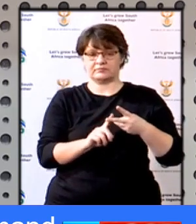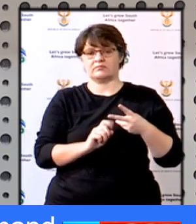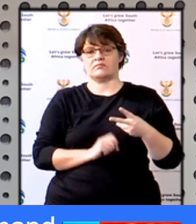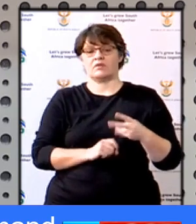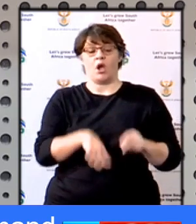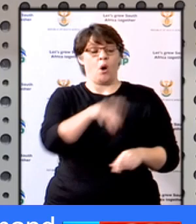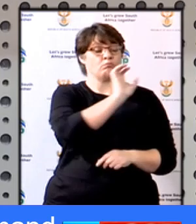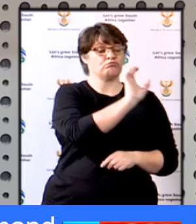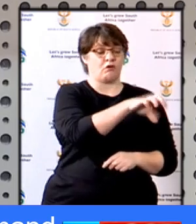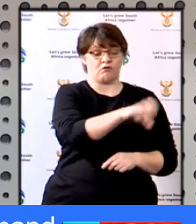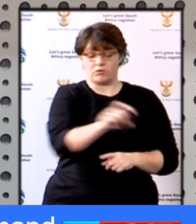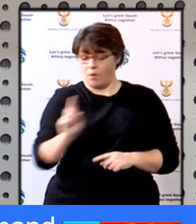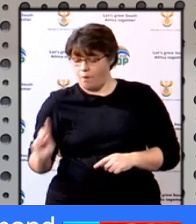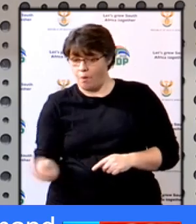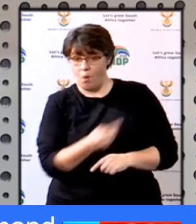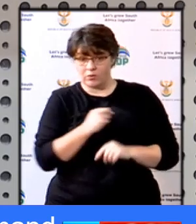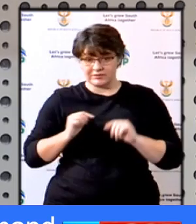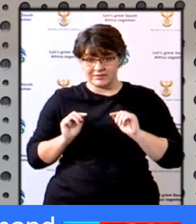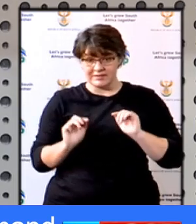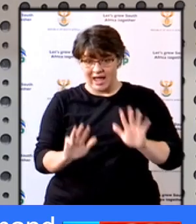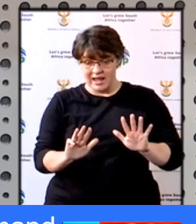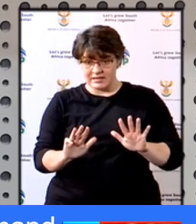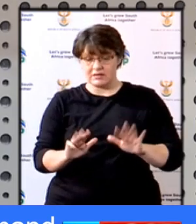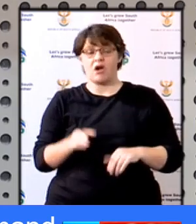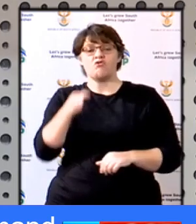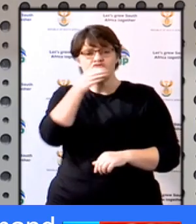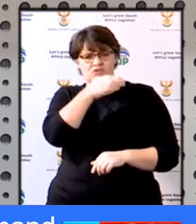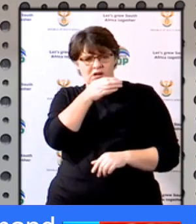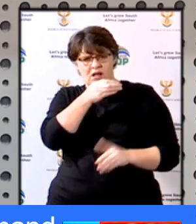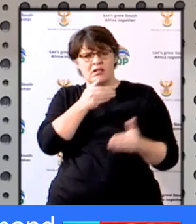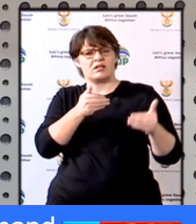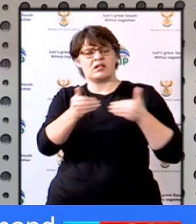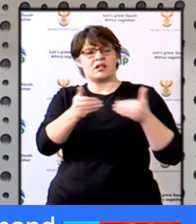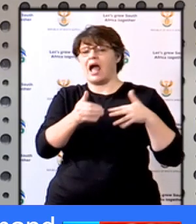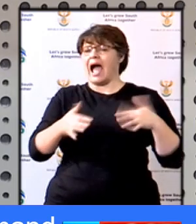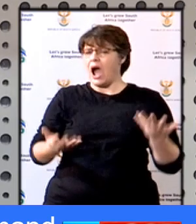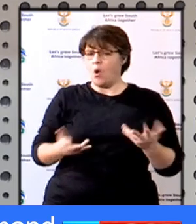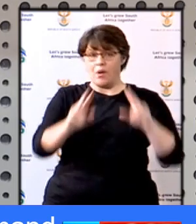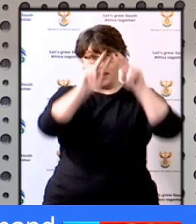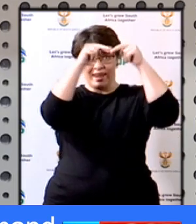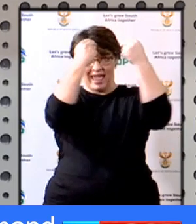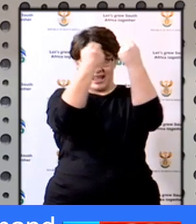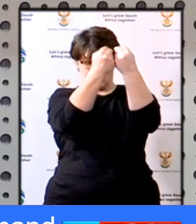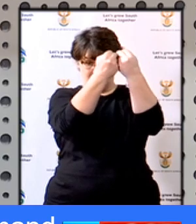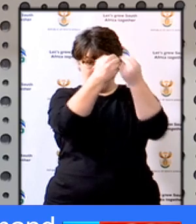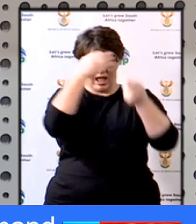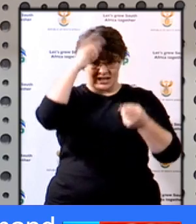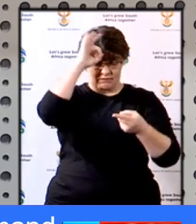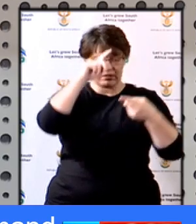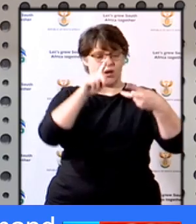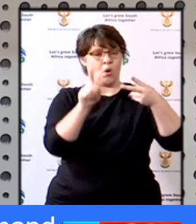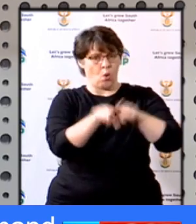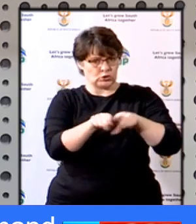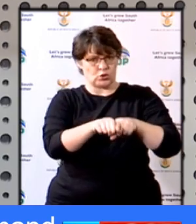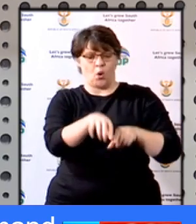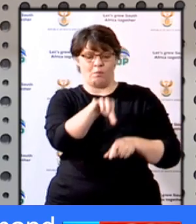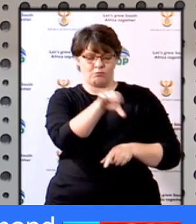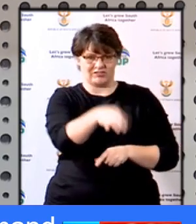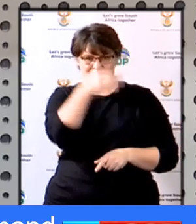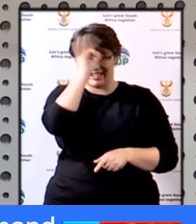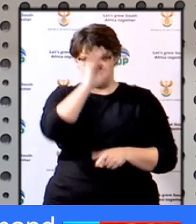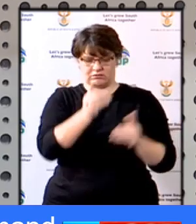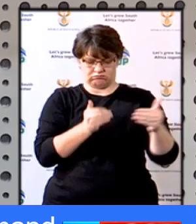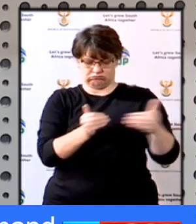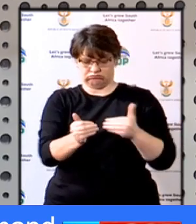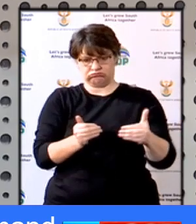nine provinces. Liquor is regulated both by national government as well as by the provinces. And a